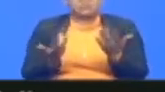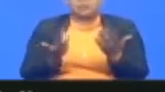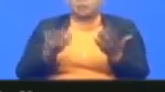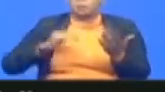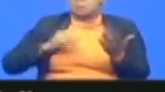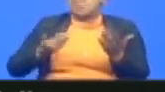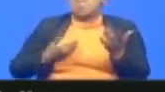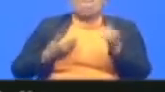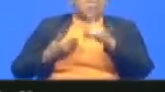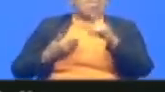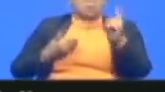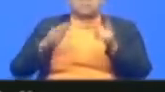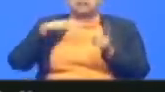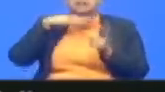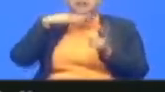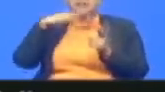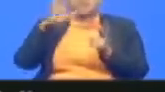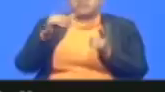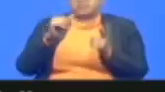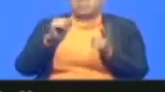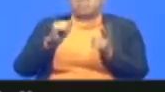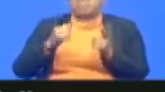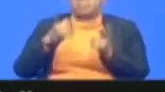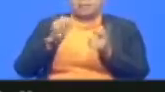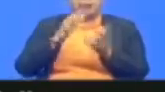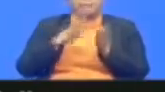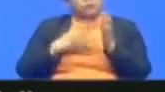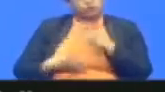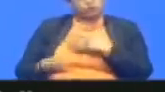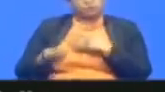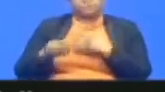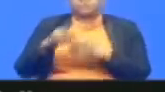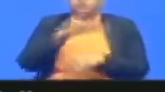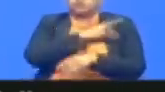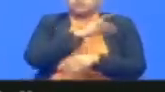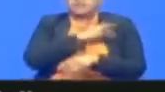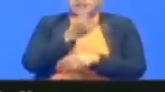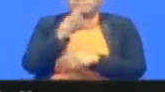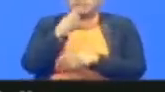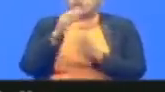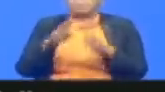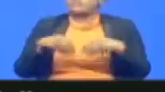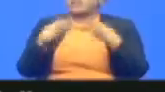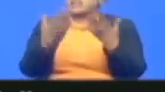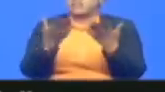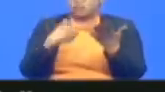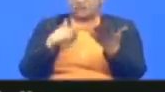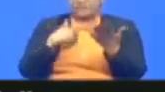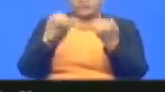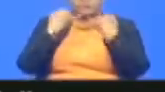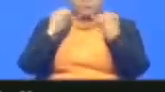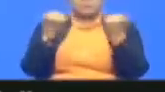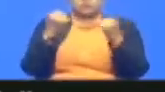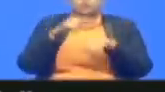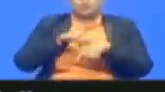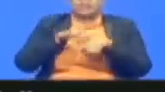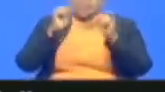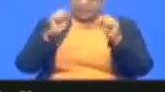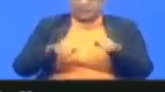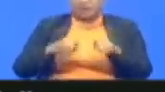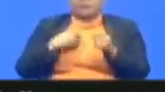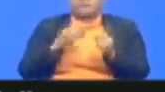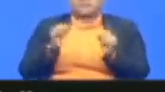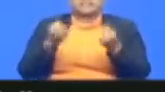not needlessly die from unsafe abortions. Doctors and medical providers will have information on when they can procure safe